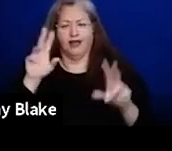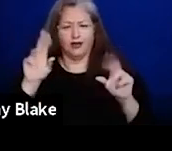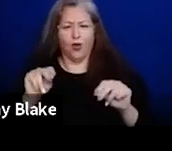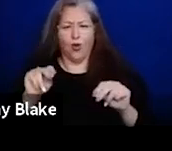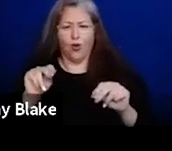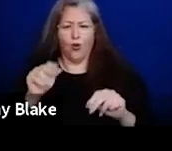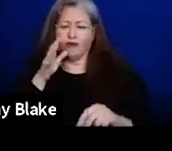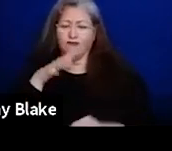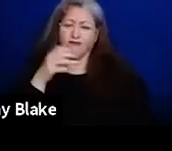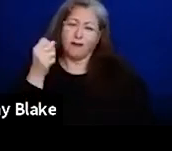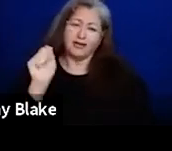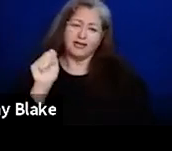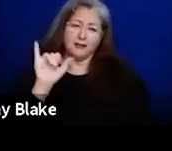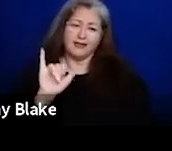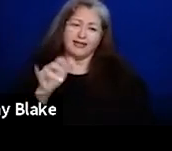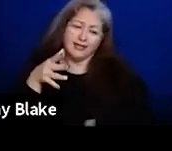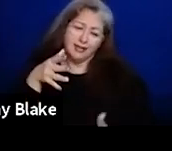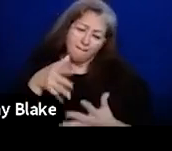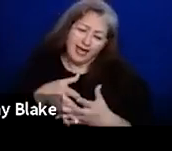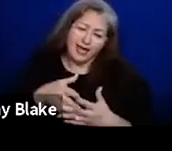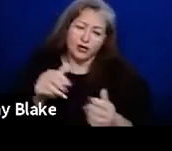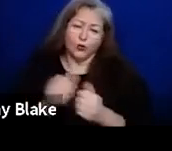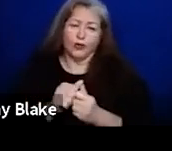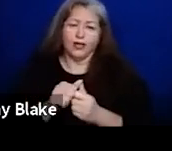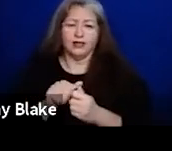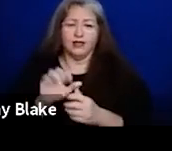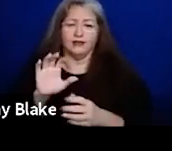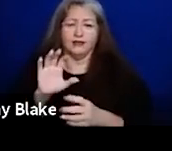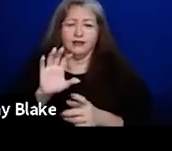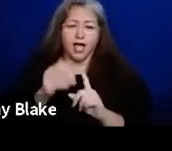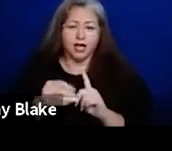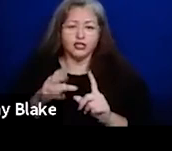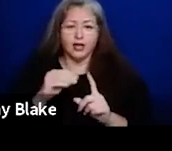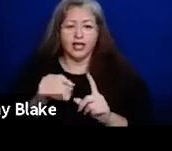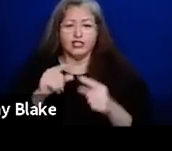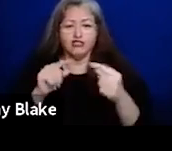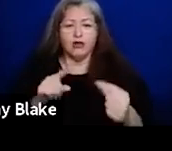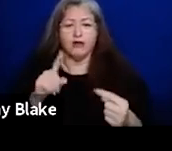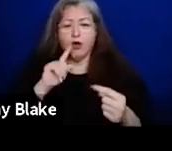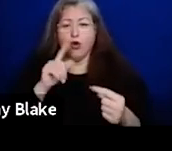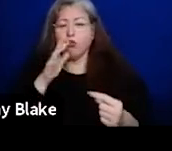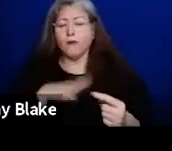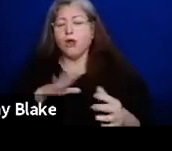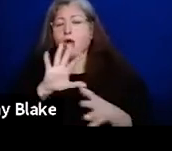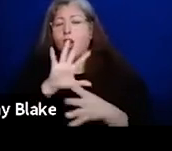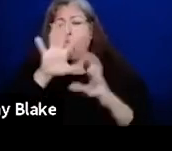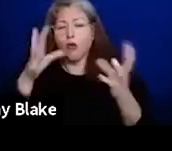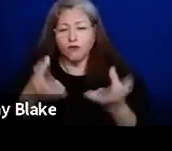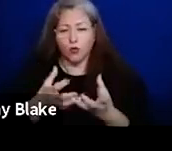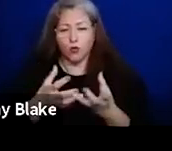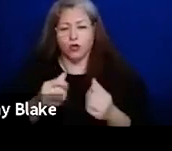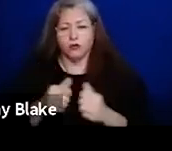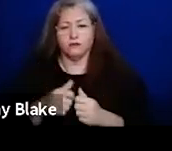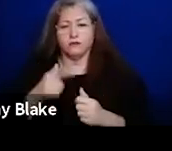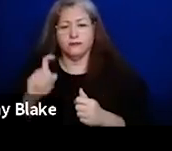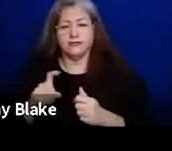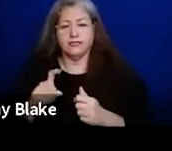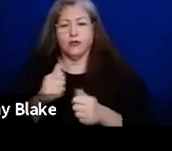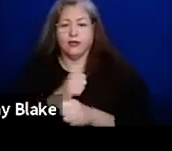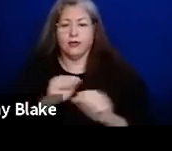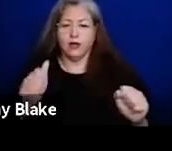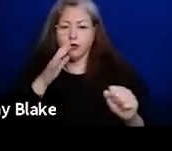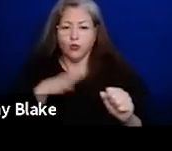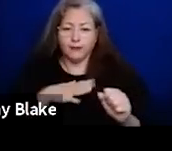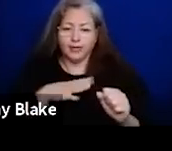feminism embedded in the culture and in the struggle of all women all over the world. We have to liberate women